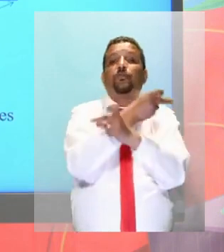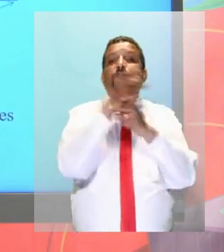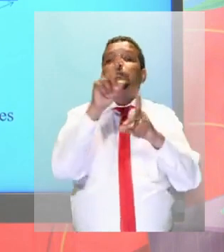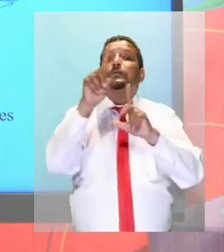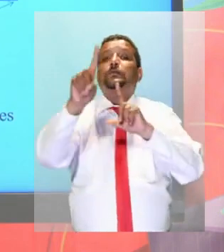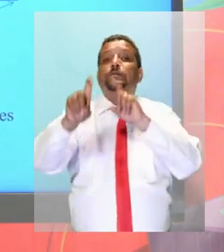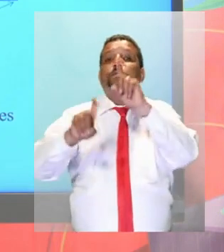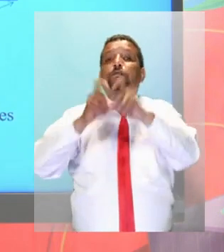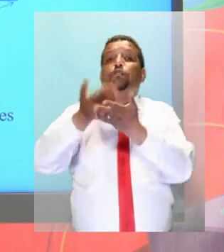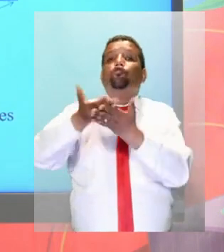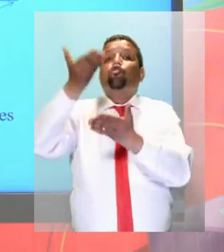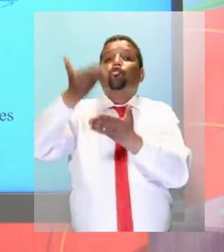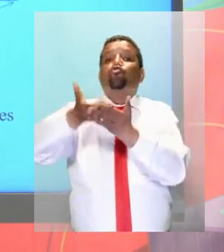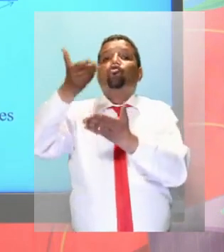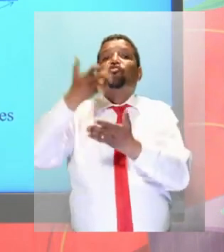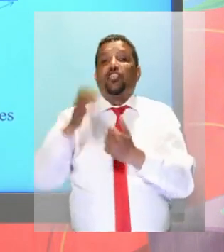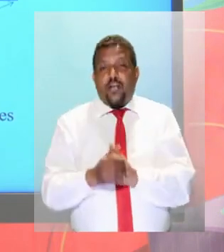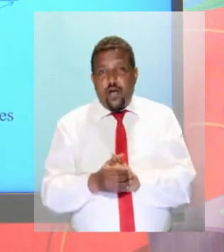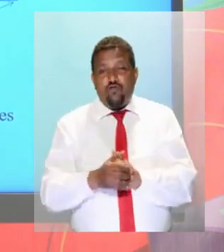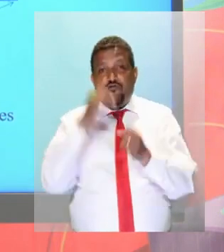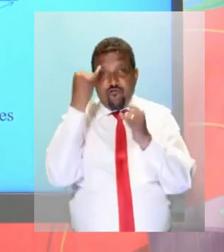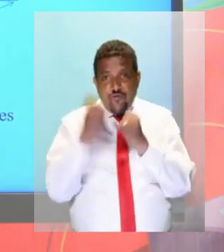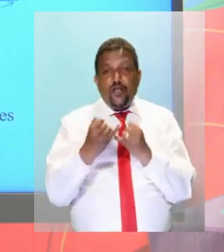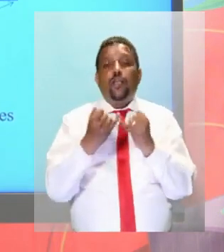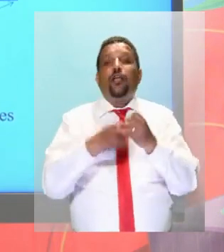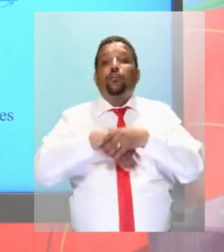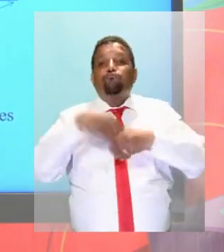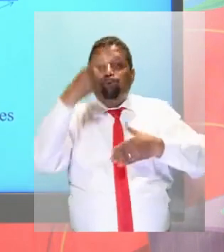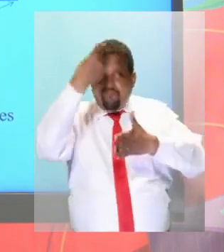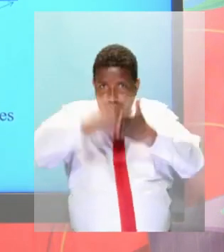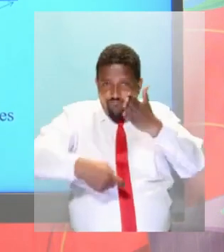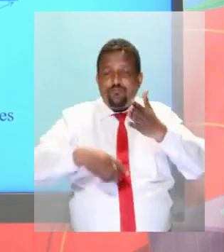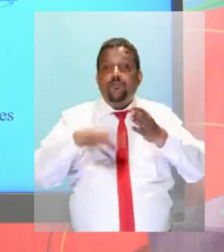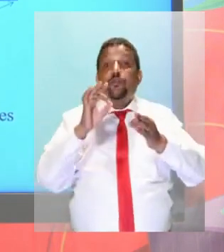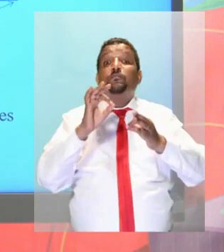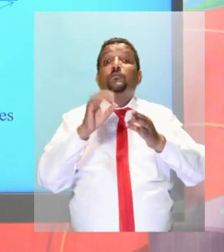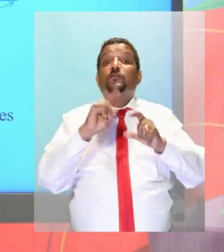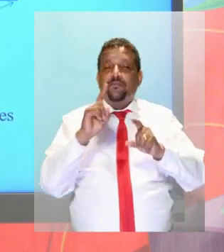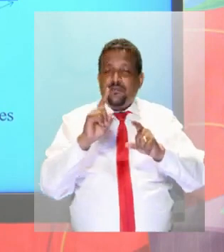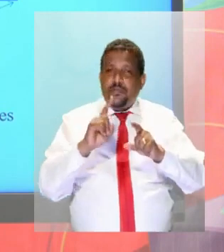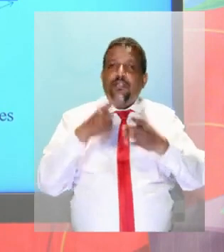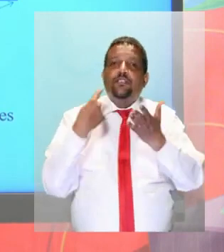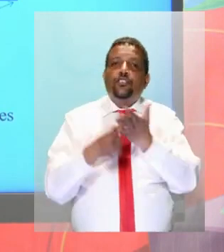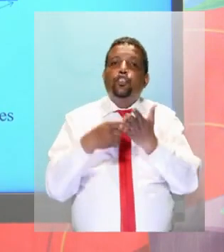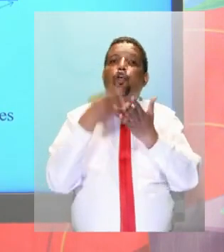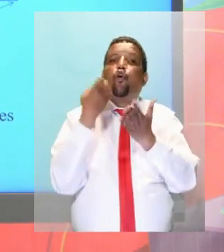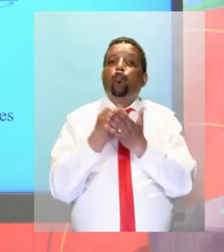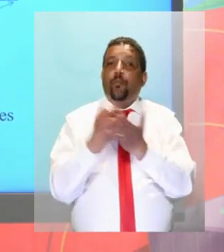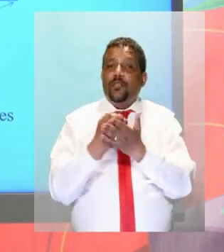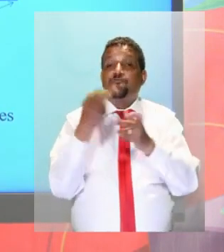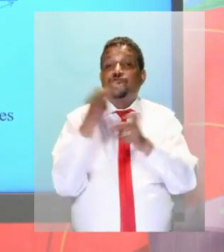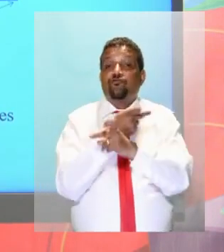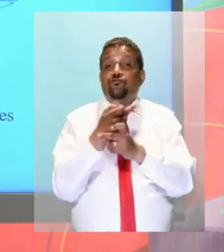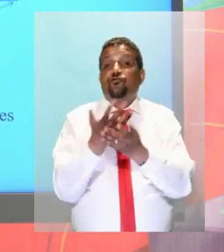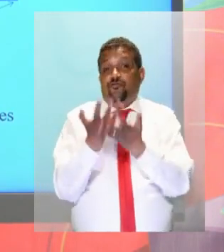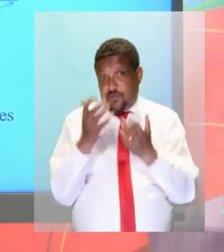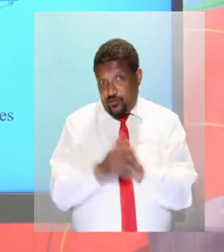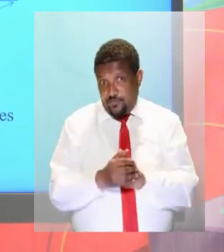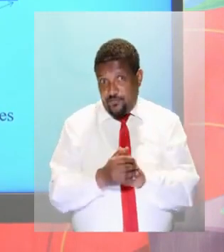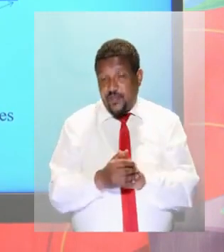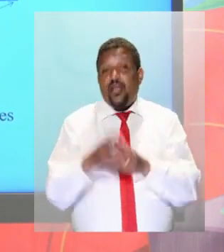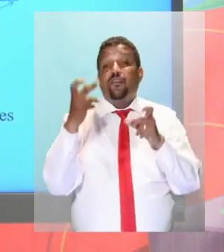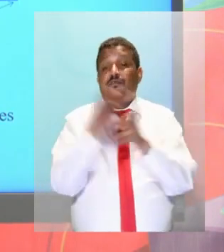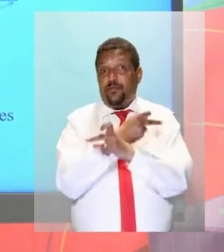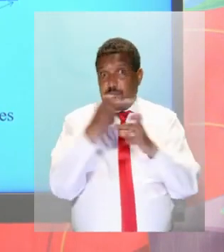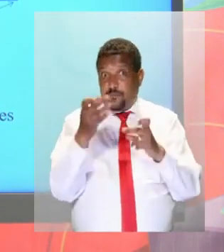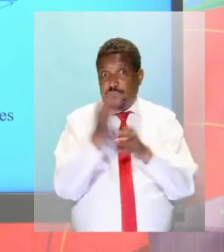to produce the outputs, final goods and services, firms need these economic resources. So, firms